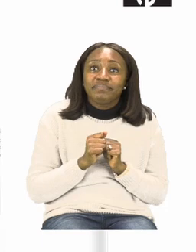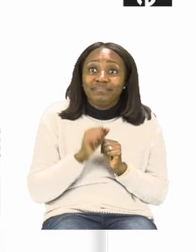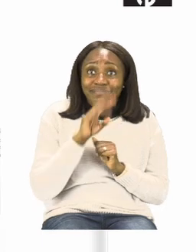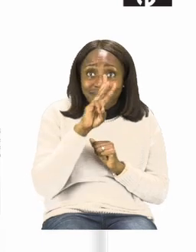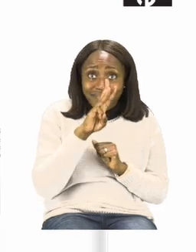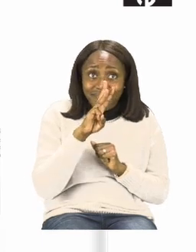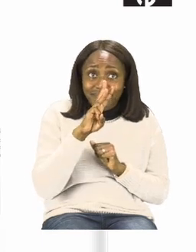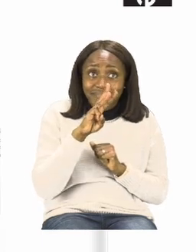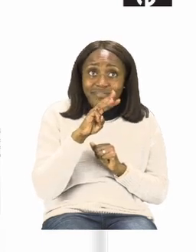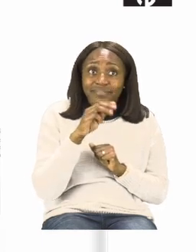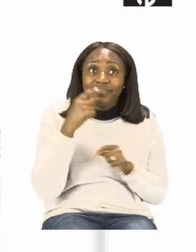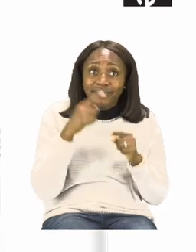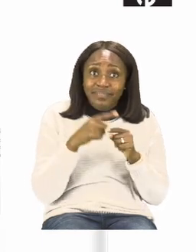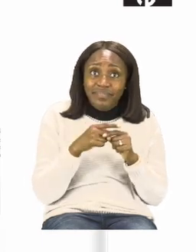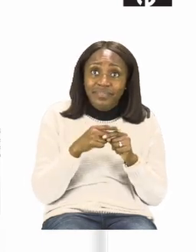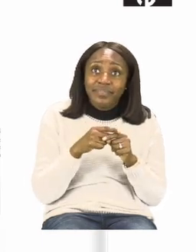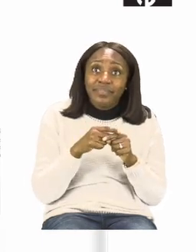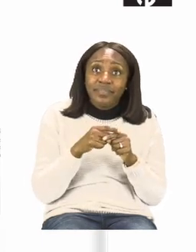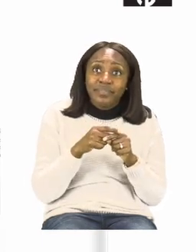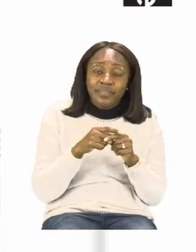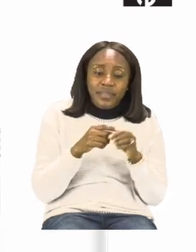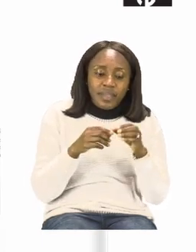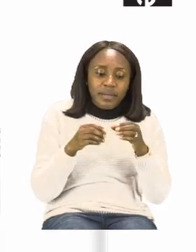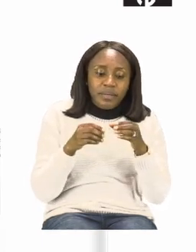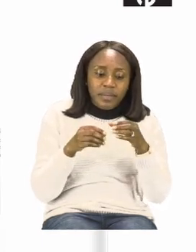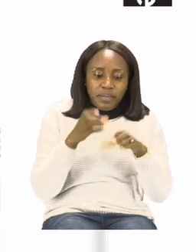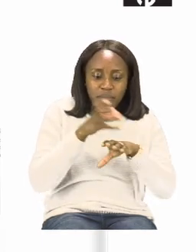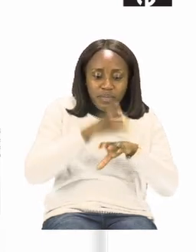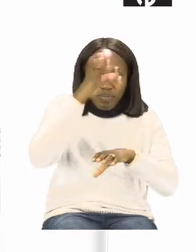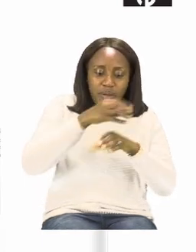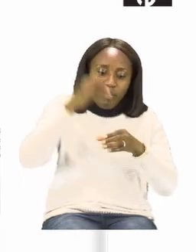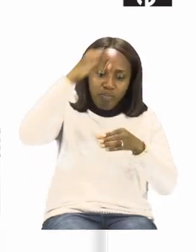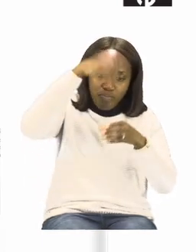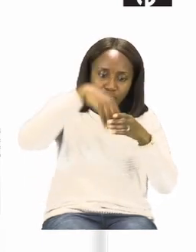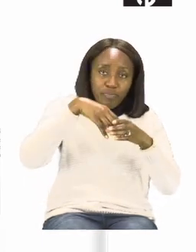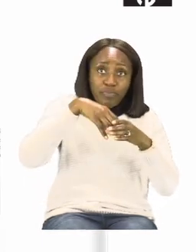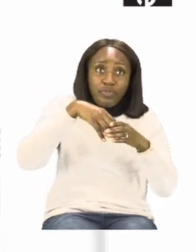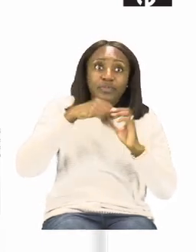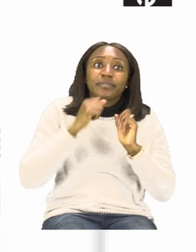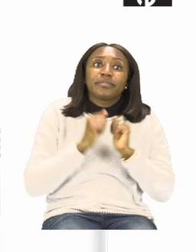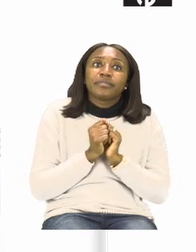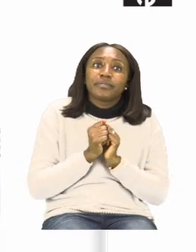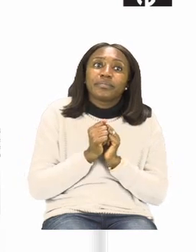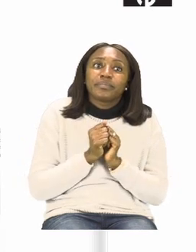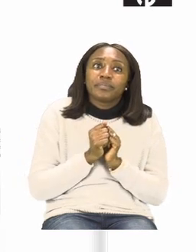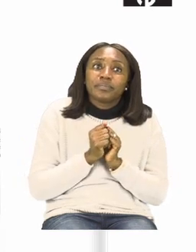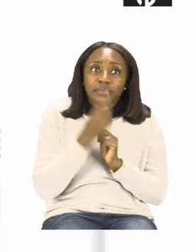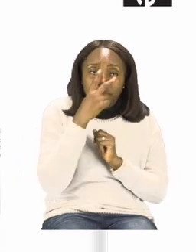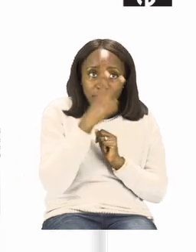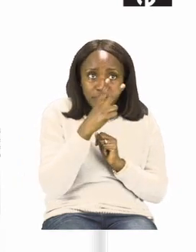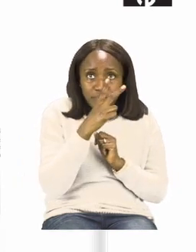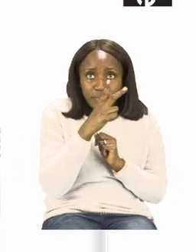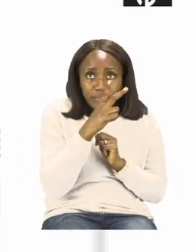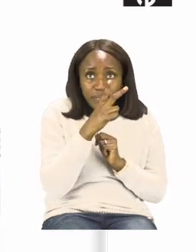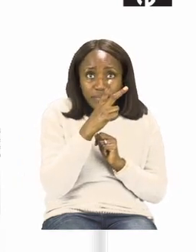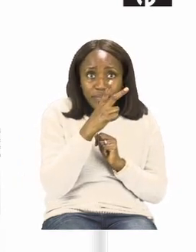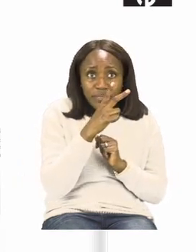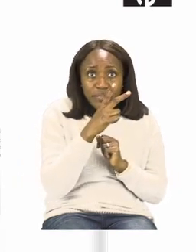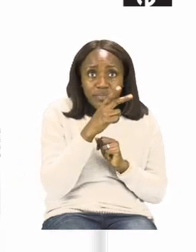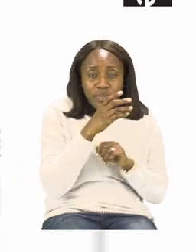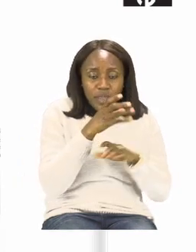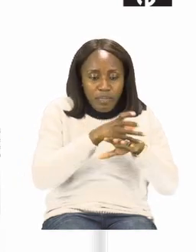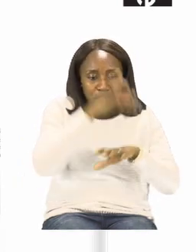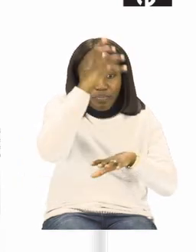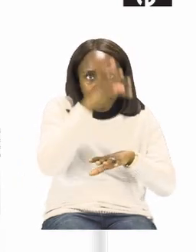fill up each bottle with the given capacity. You can see on the side, our jars,